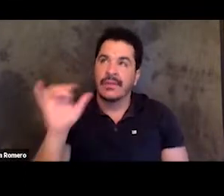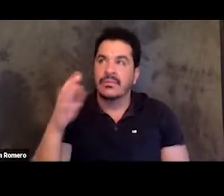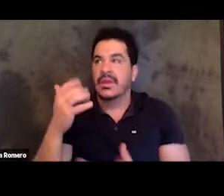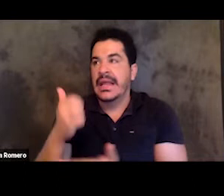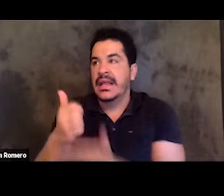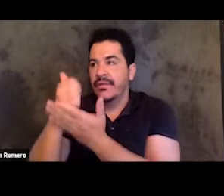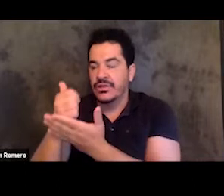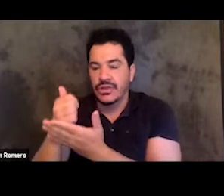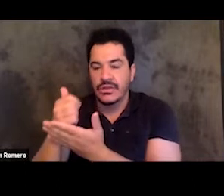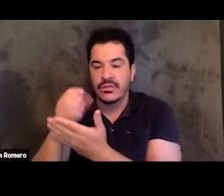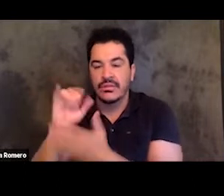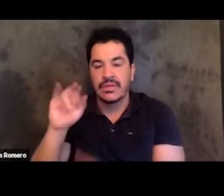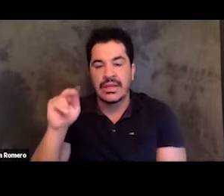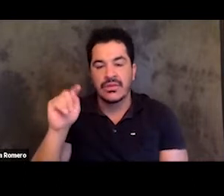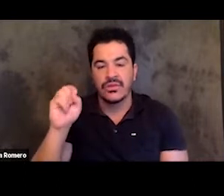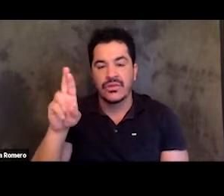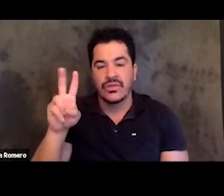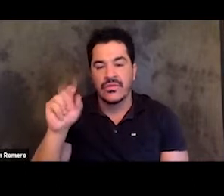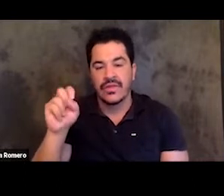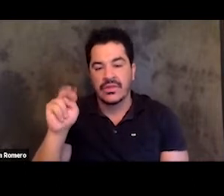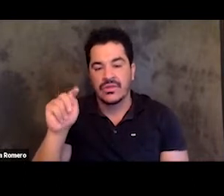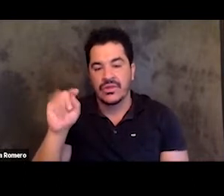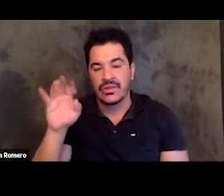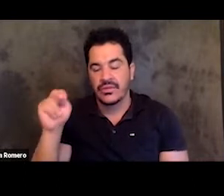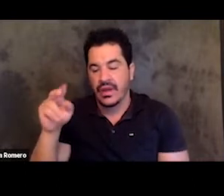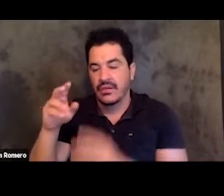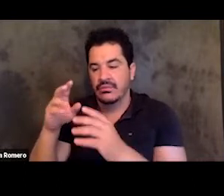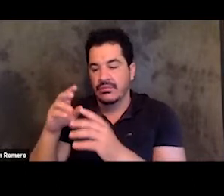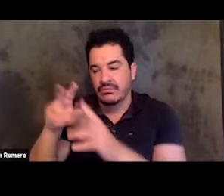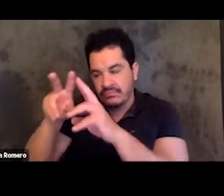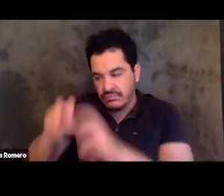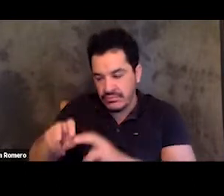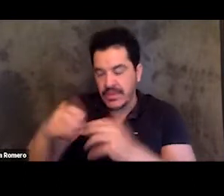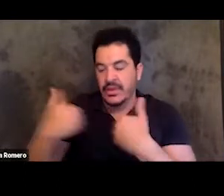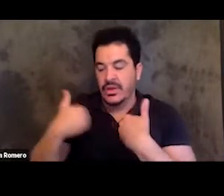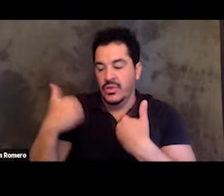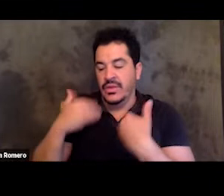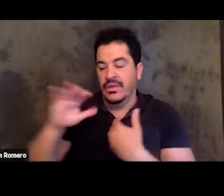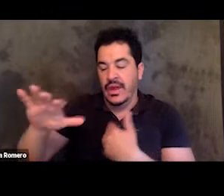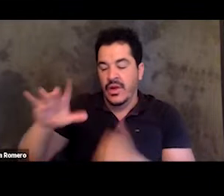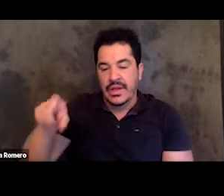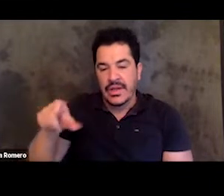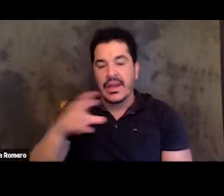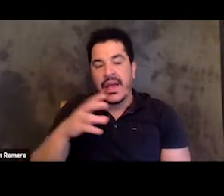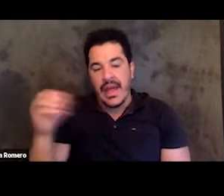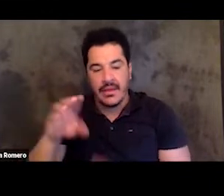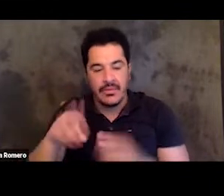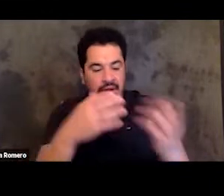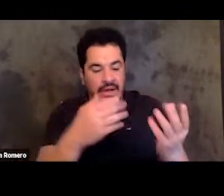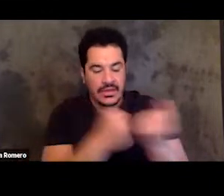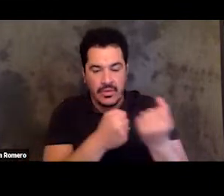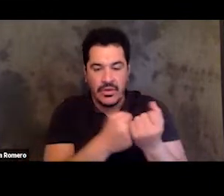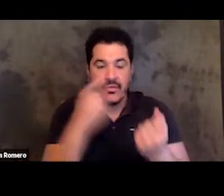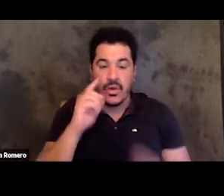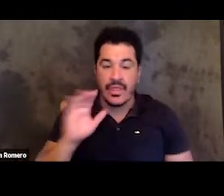at the individual's need, the youth's need, but then also providing support maybe to their caregiver, or having an intervention that looks at that